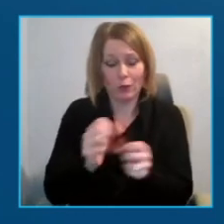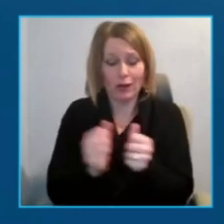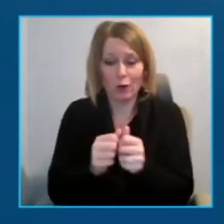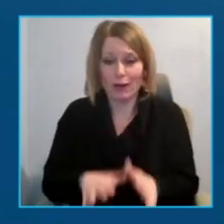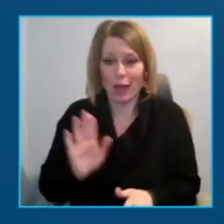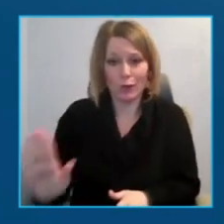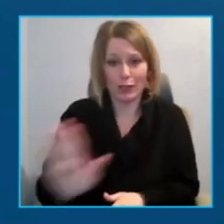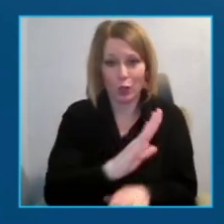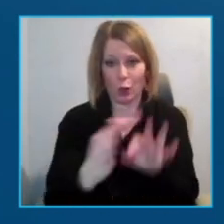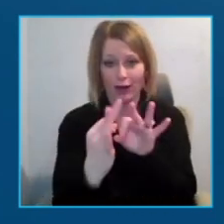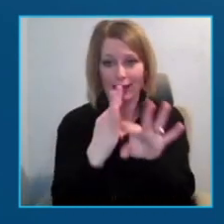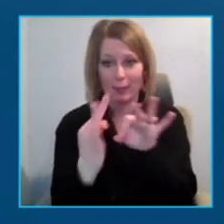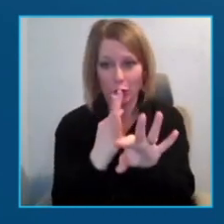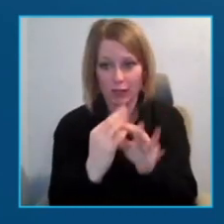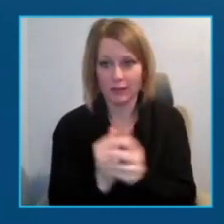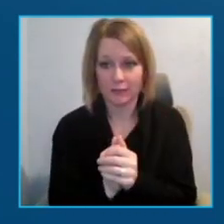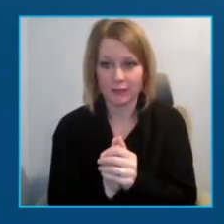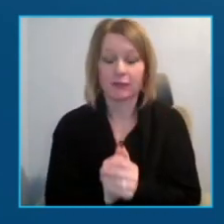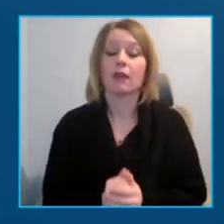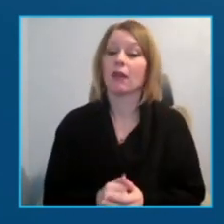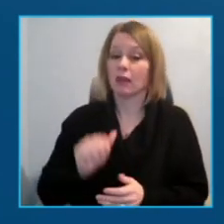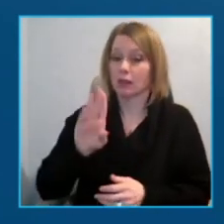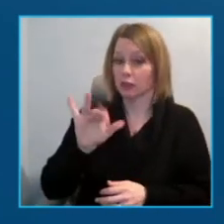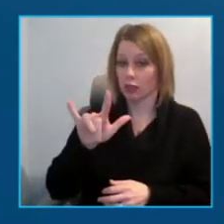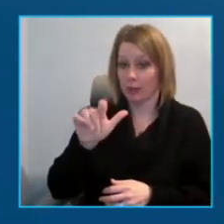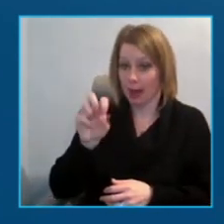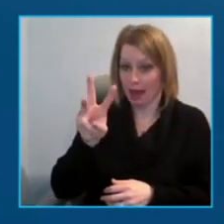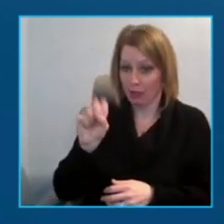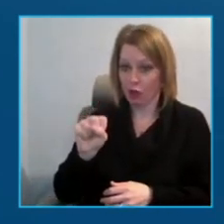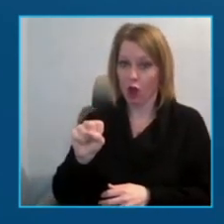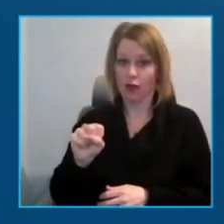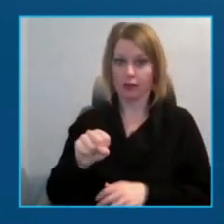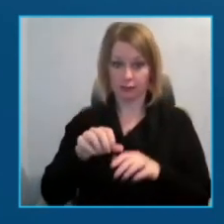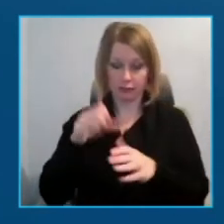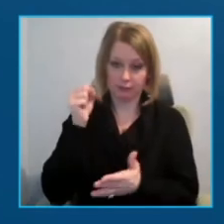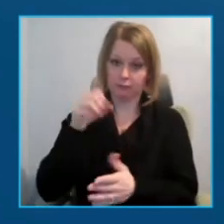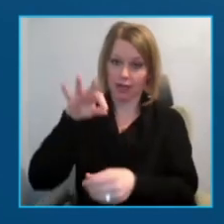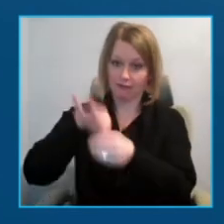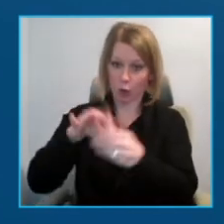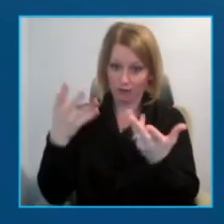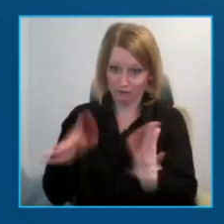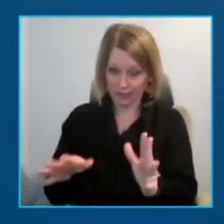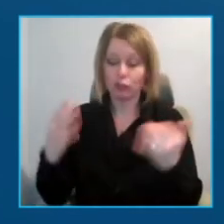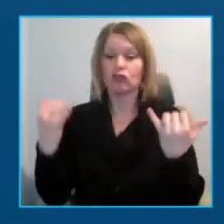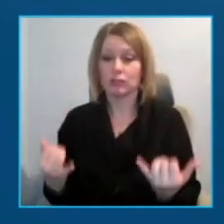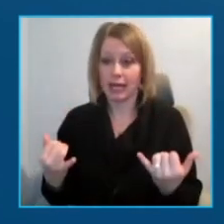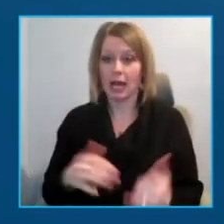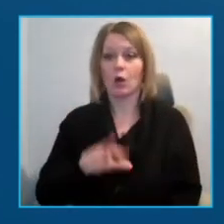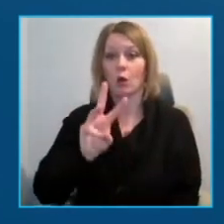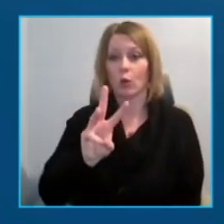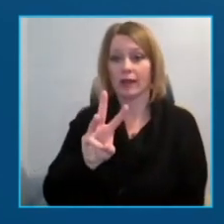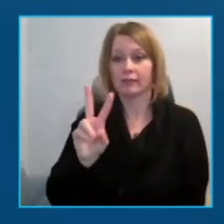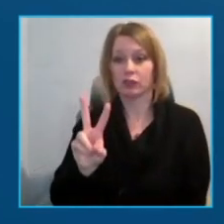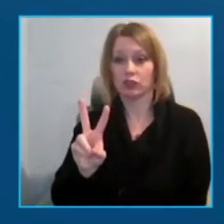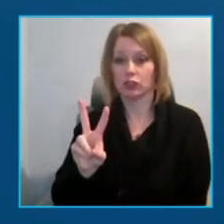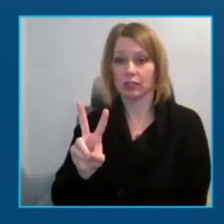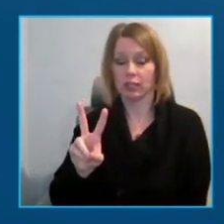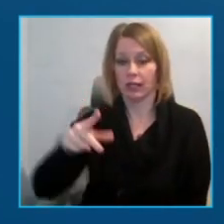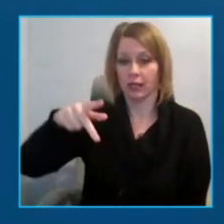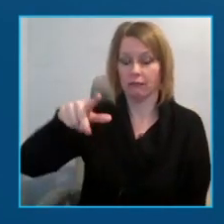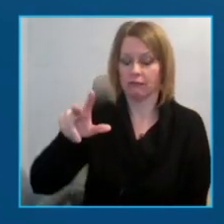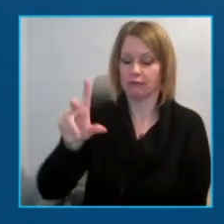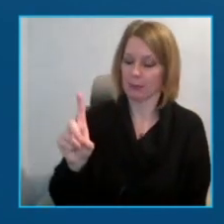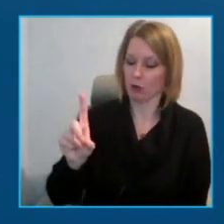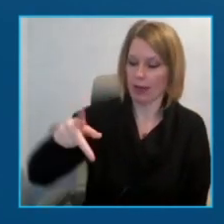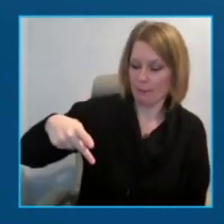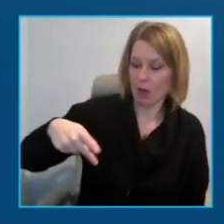we have taken action on the bylaws, the West Virginia Democratic Party will have 30 days to adopt the amendments, and